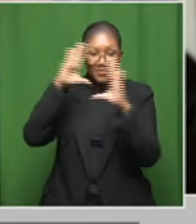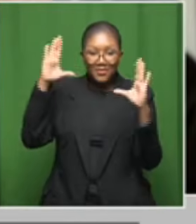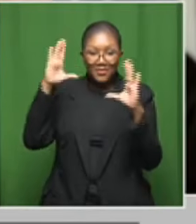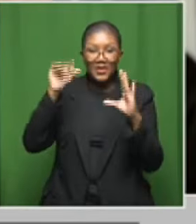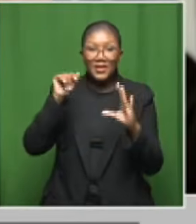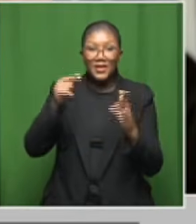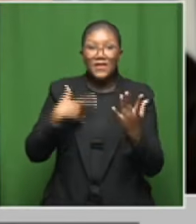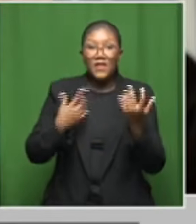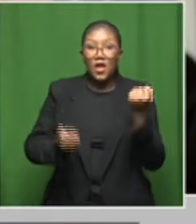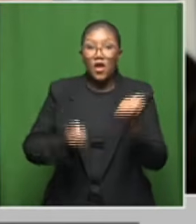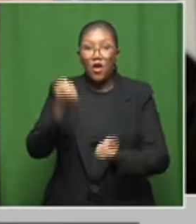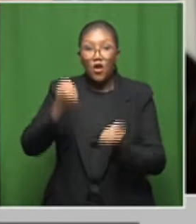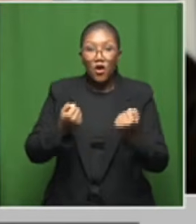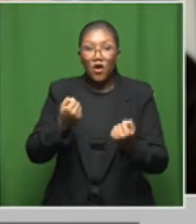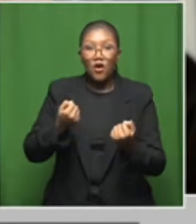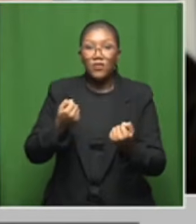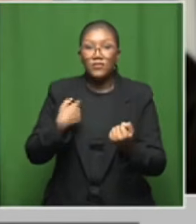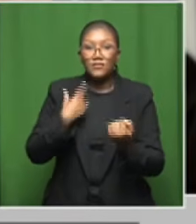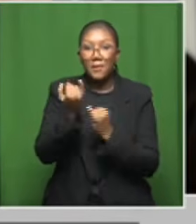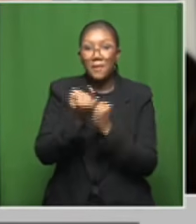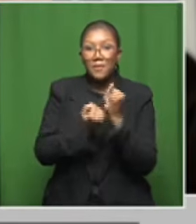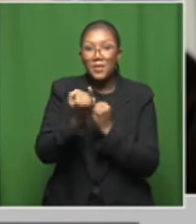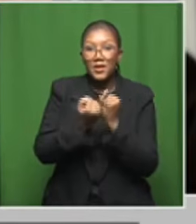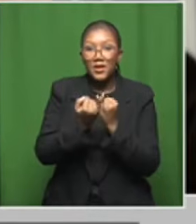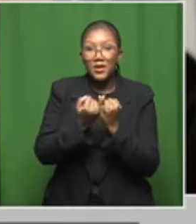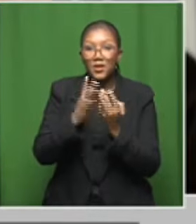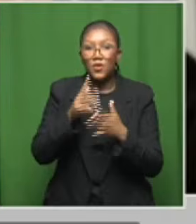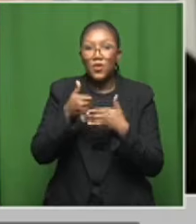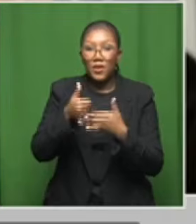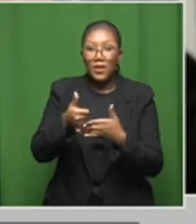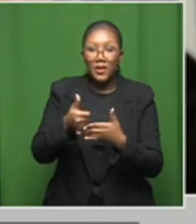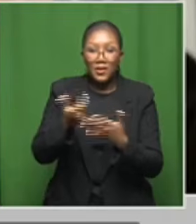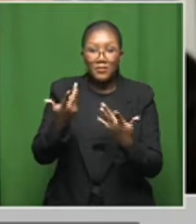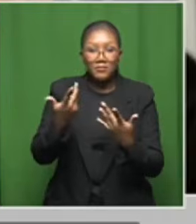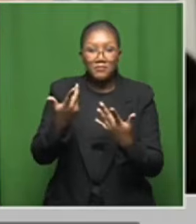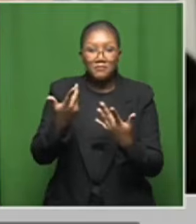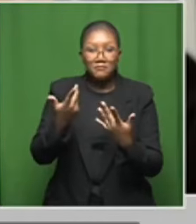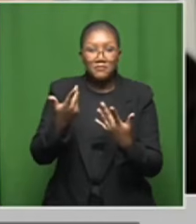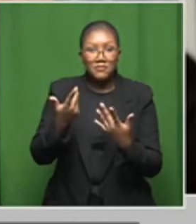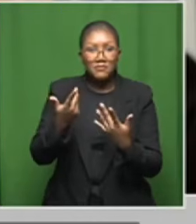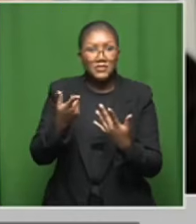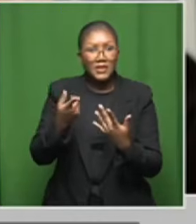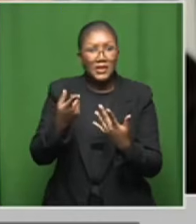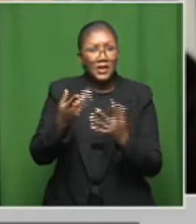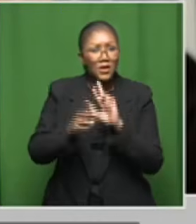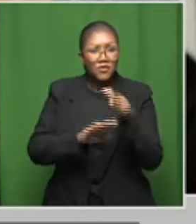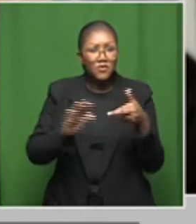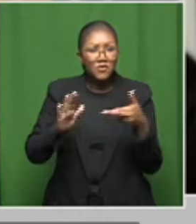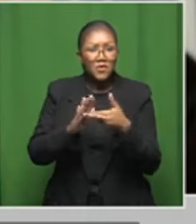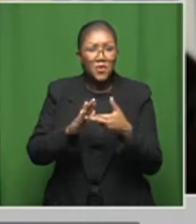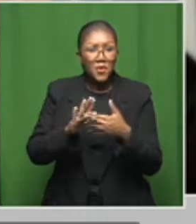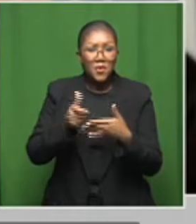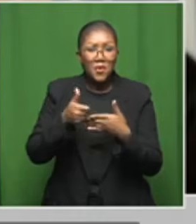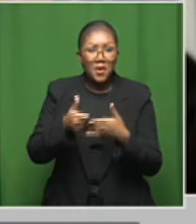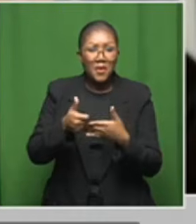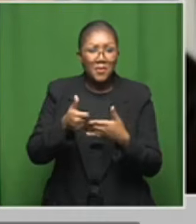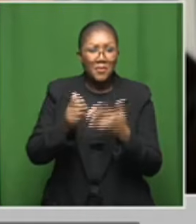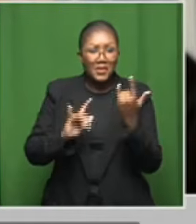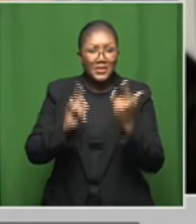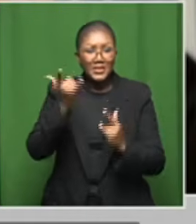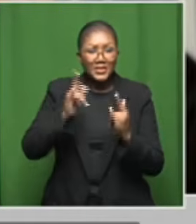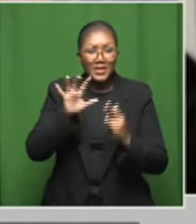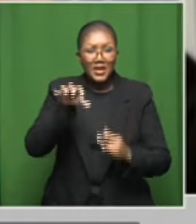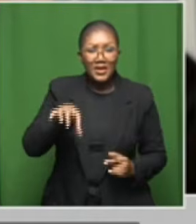the initiative, scaling its impact beyond the town. Talk to us about what this role is going to now do for the town, how it's going to